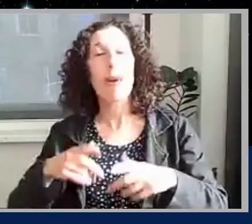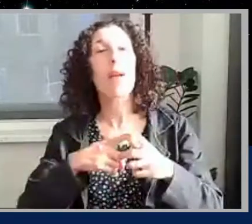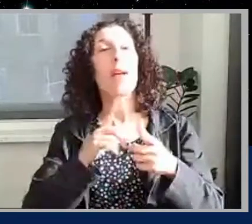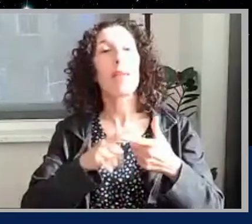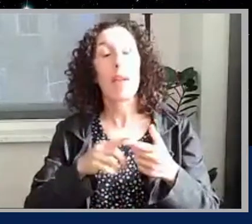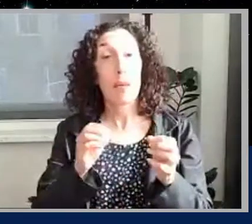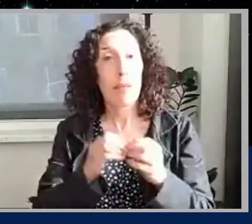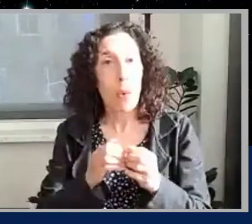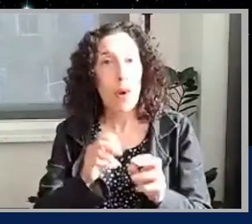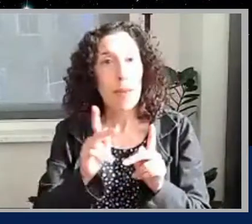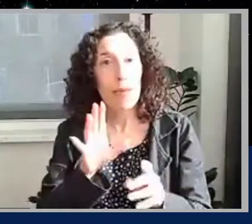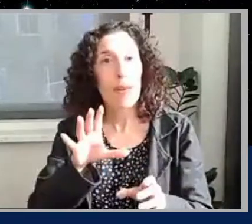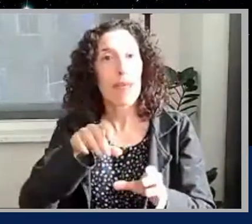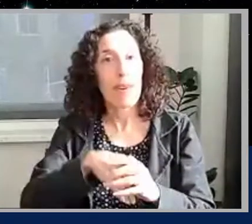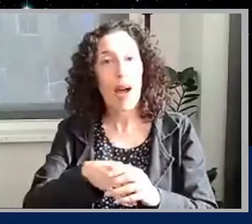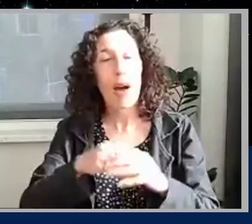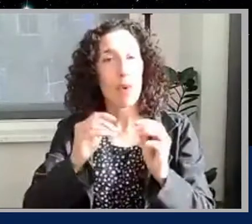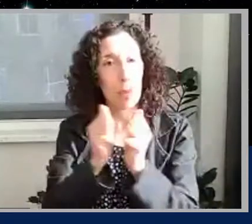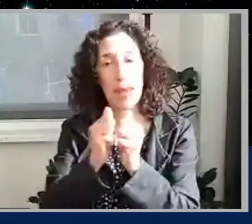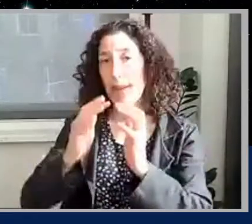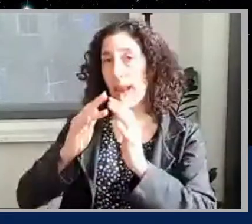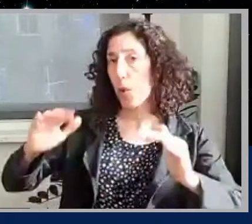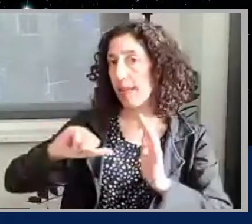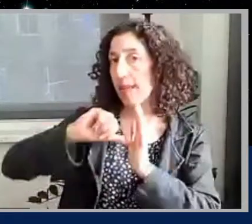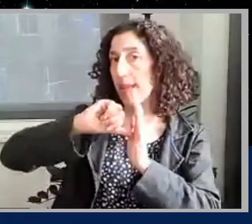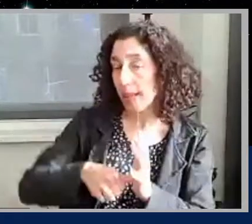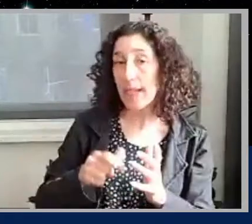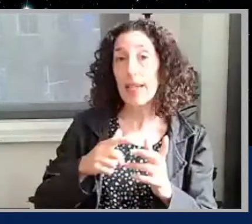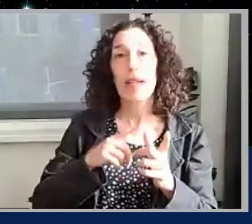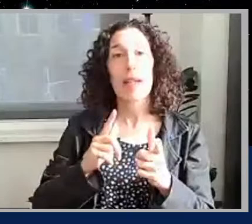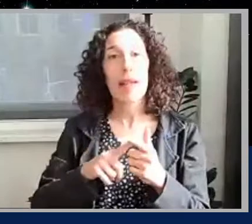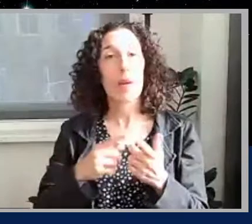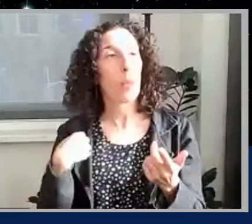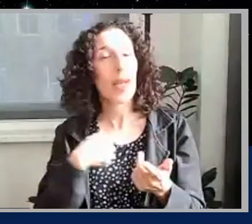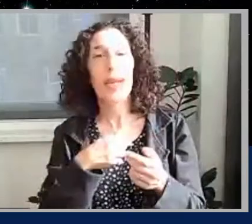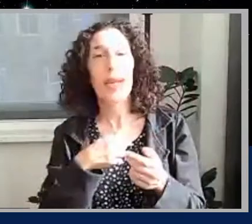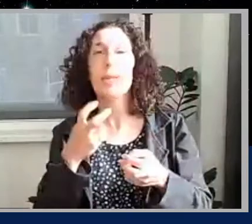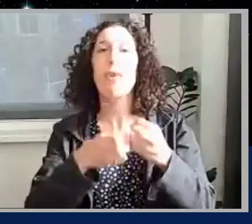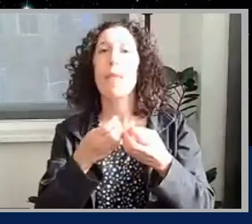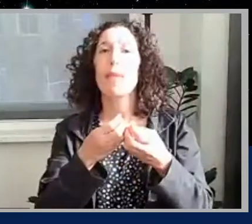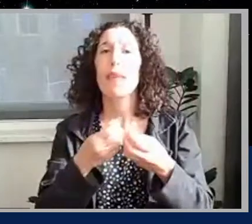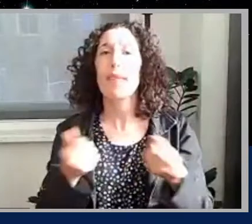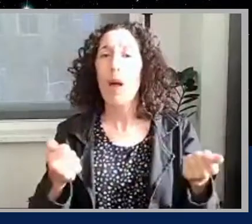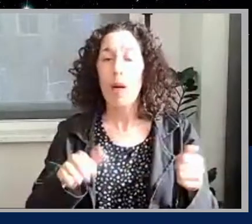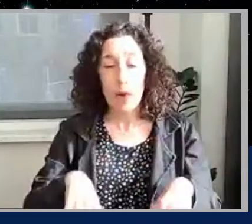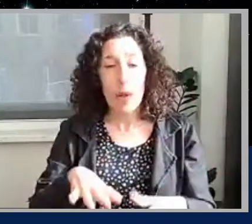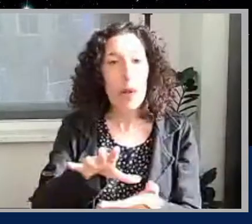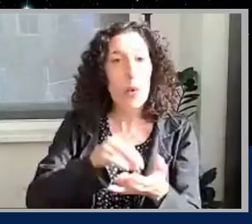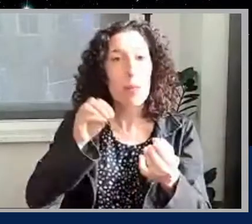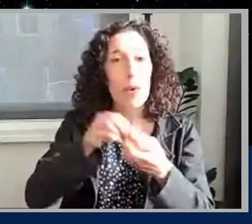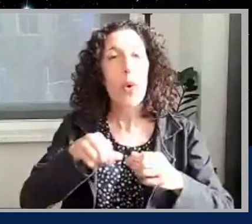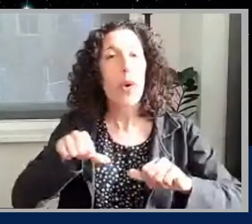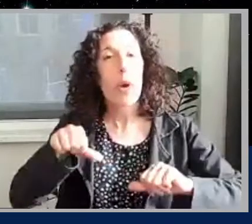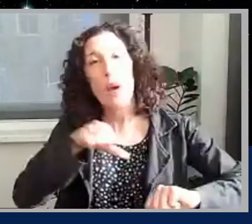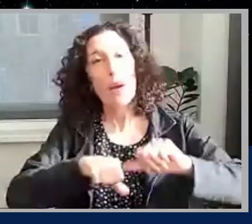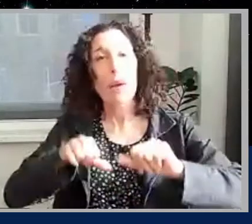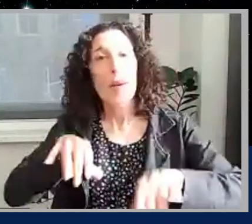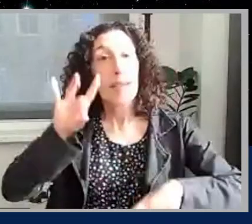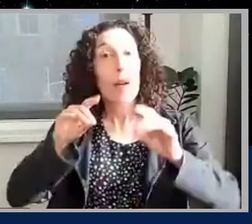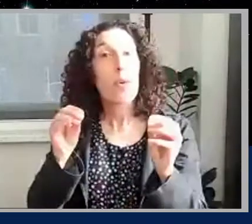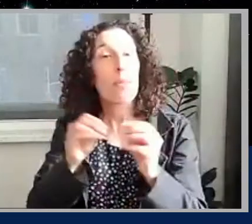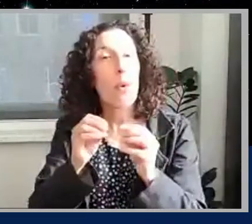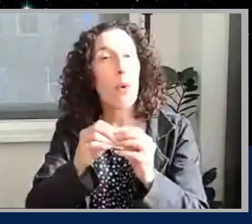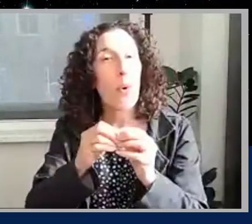solutions we find, and the bigger our universe gets. I love that. So you're